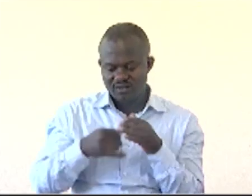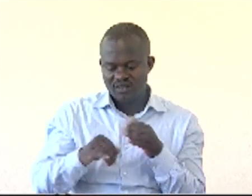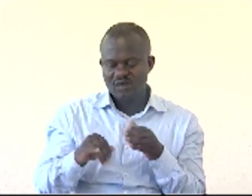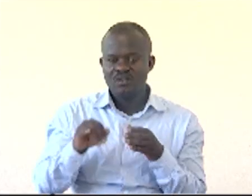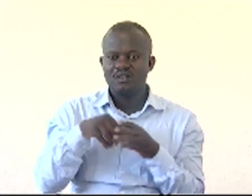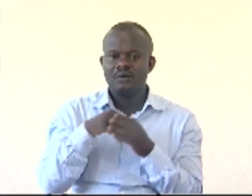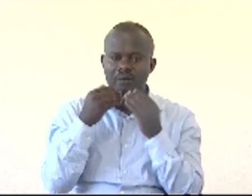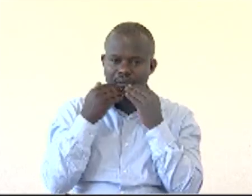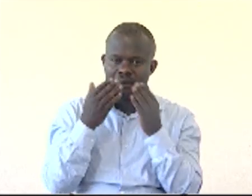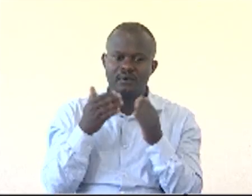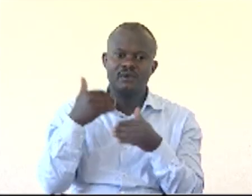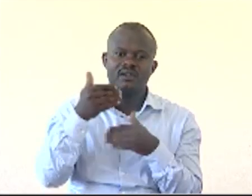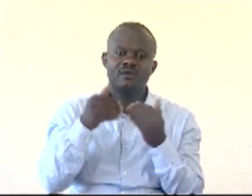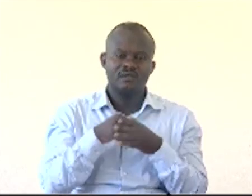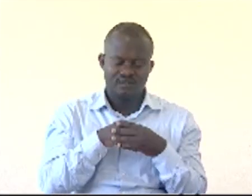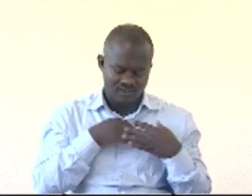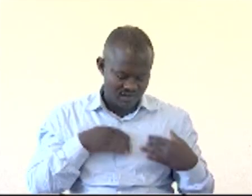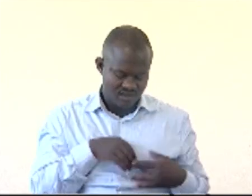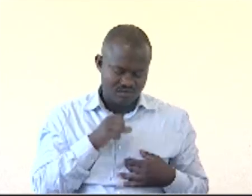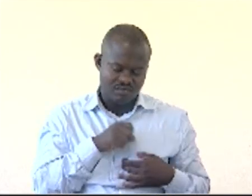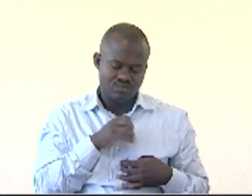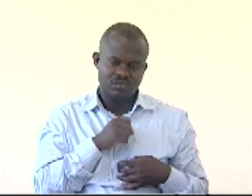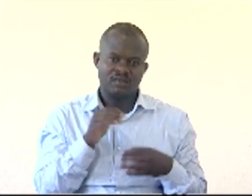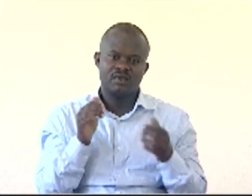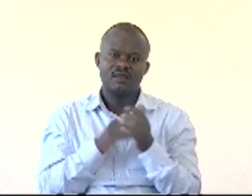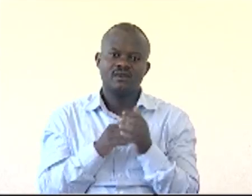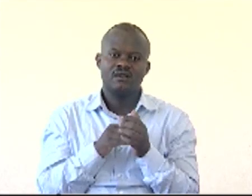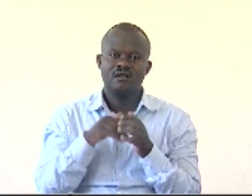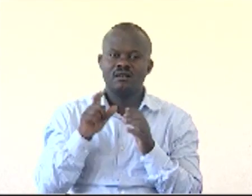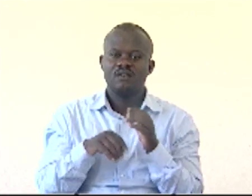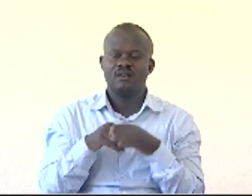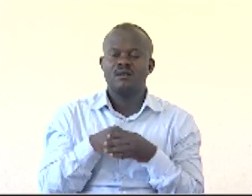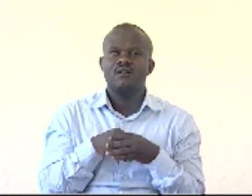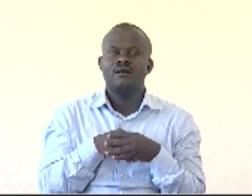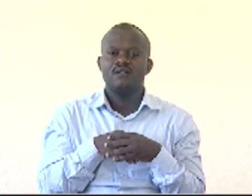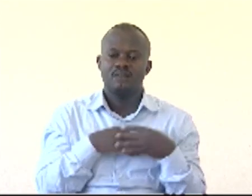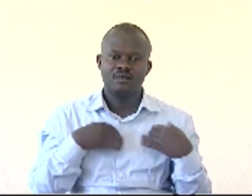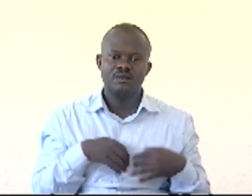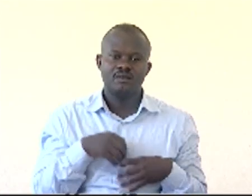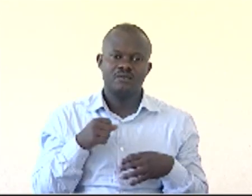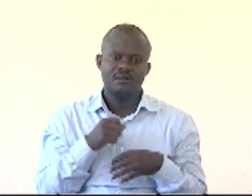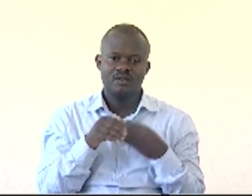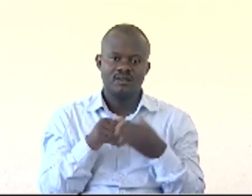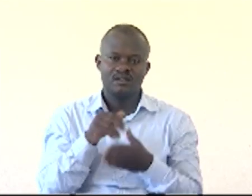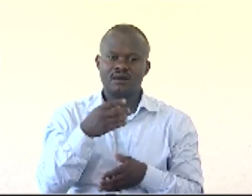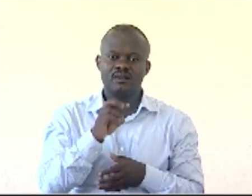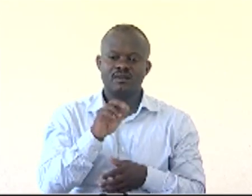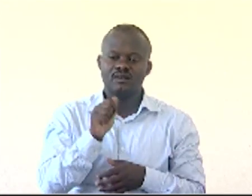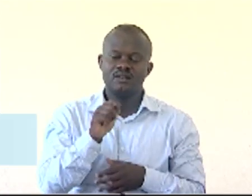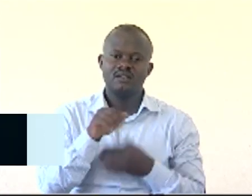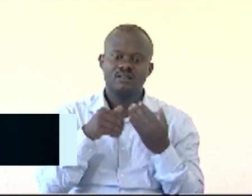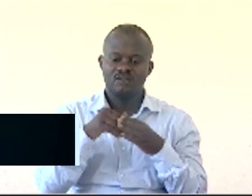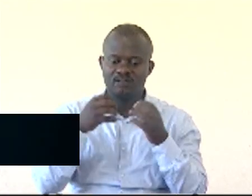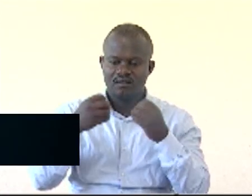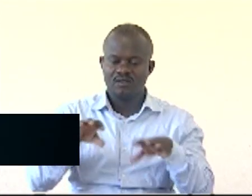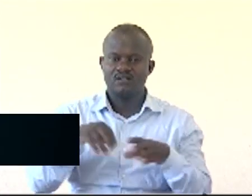dehydrated, irregular heartbeat, and low blood pressure. Dehydration may lead to loss of